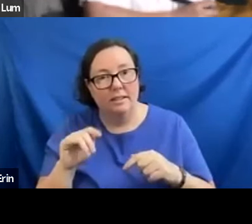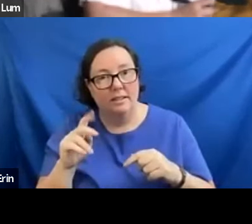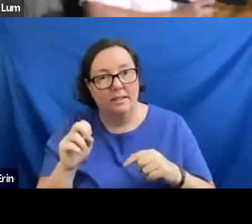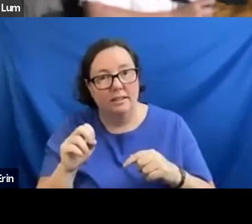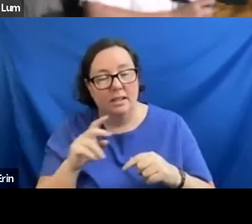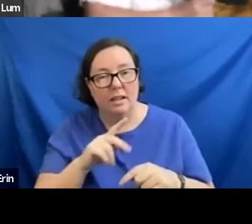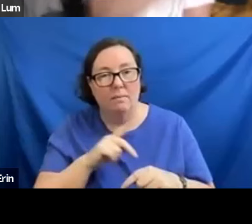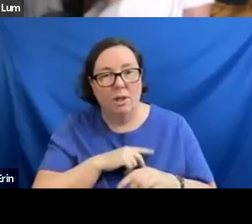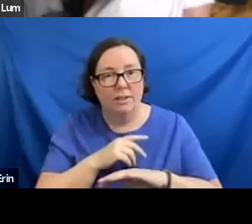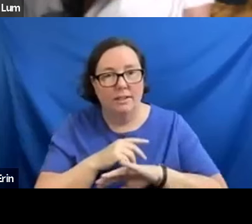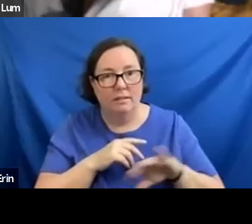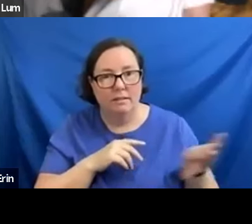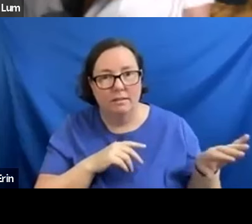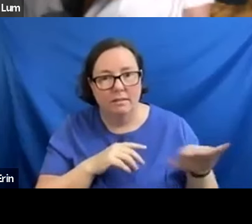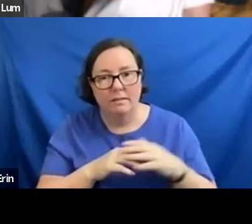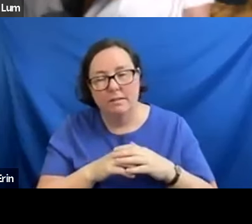personal